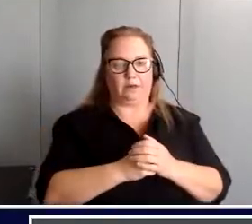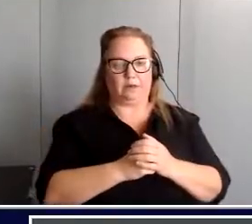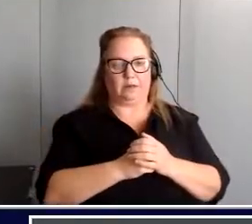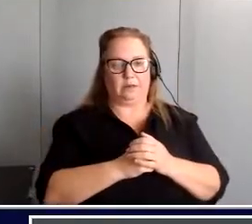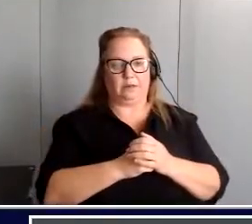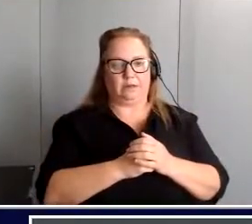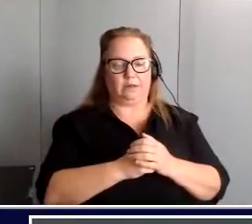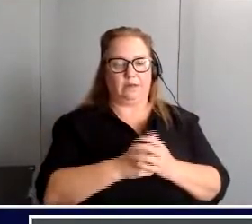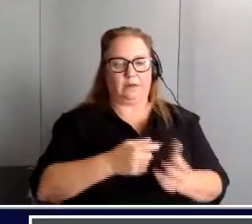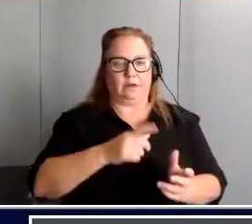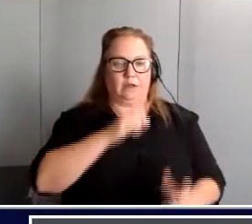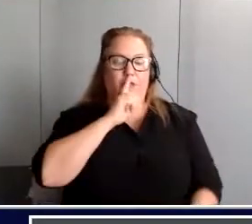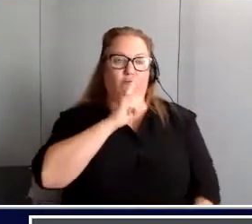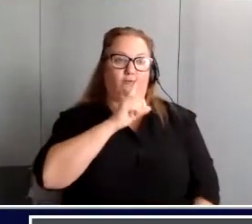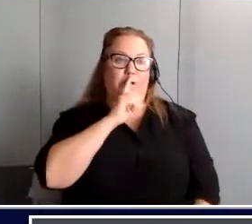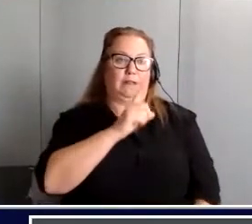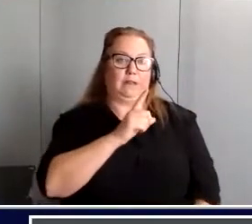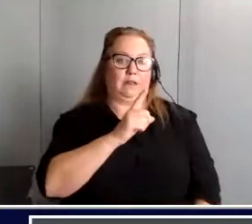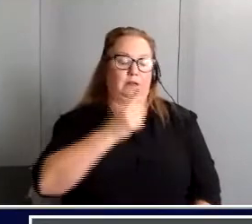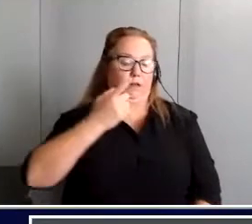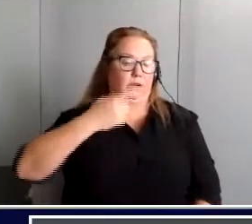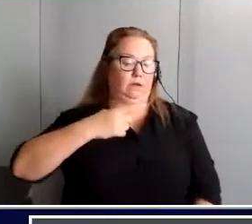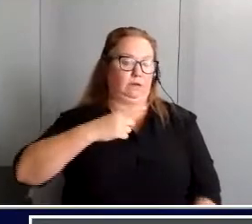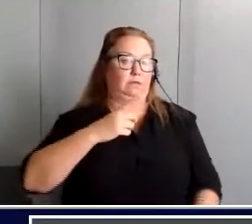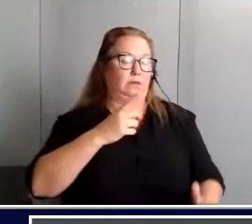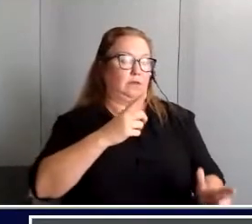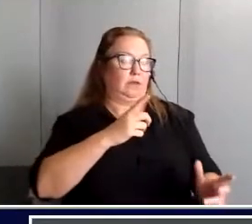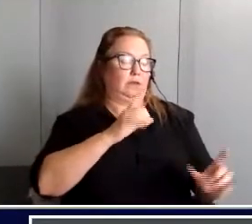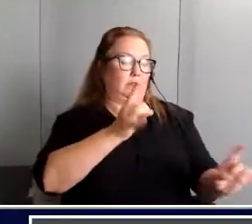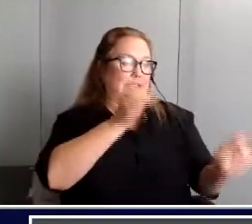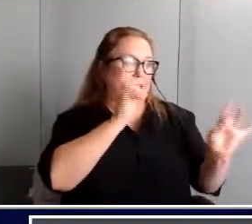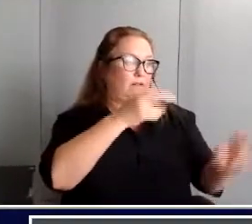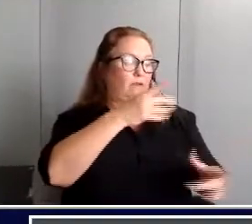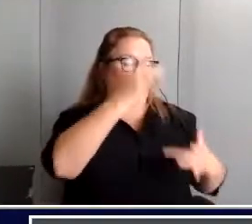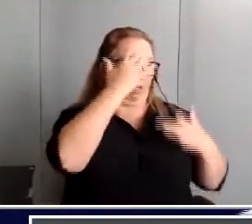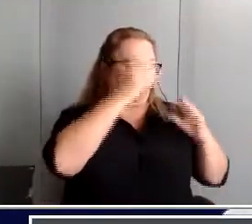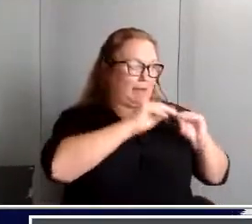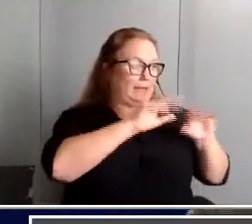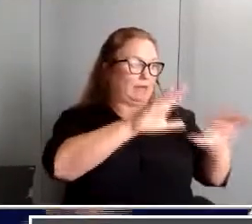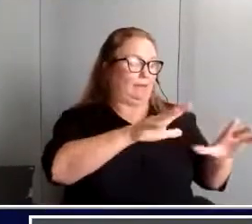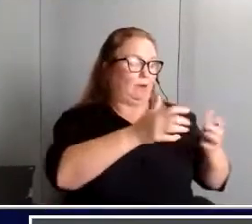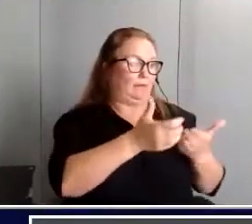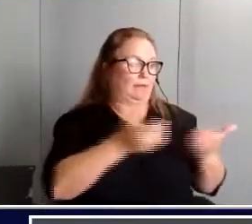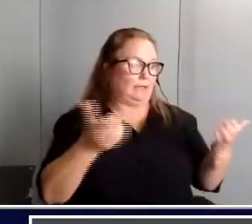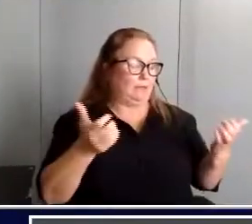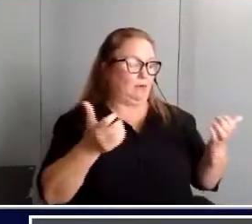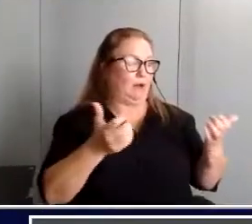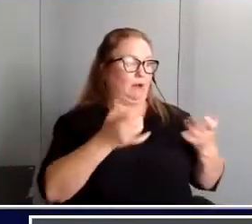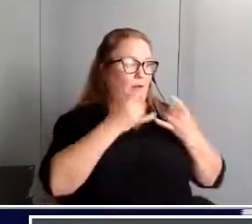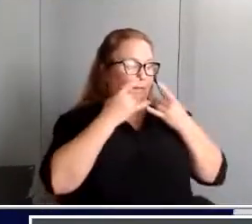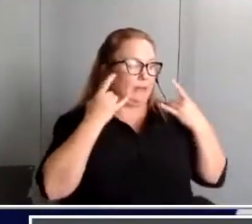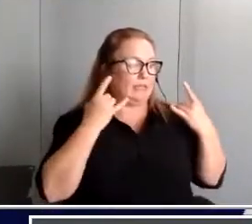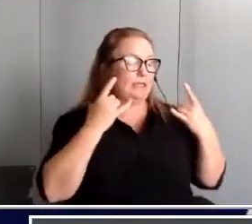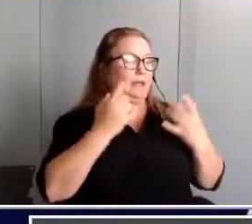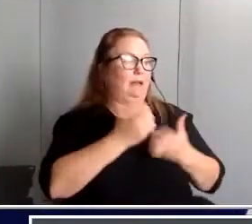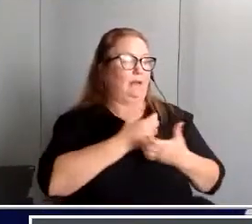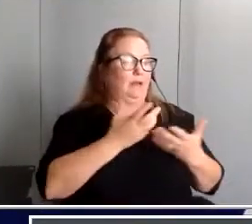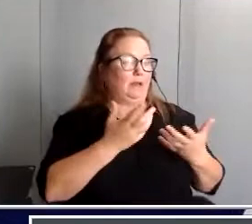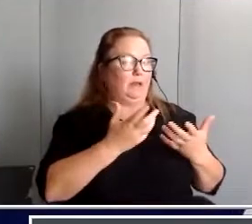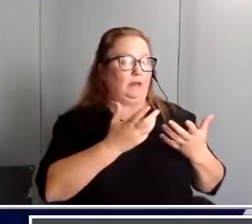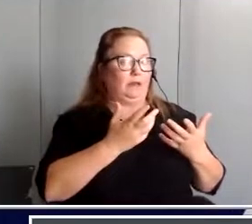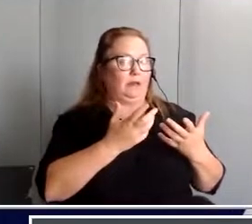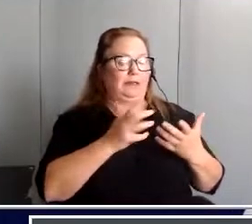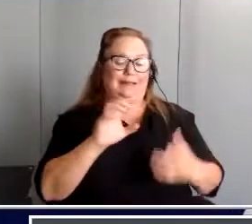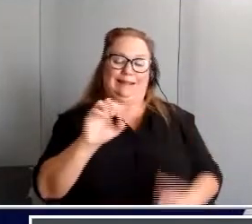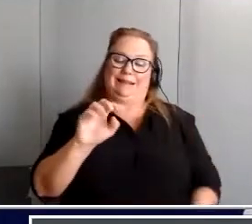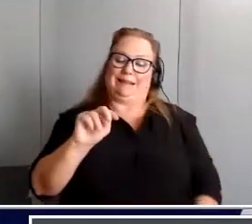that really we have gone from having this terrible pandemic that we have to separate and we have to wear masks, all that, into saying, okay, it's endemic, it's like